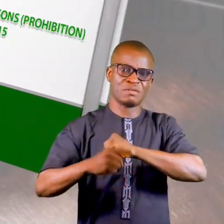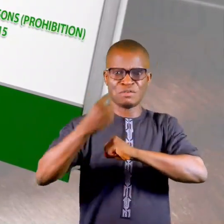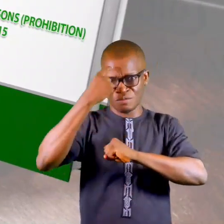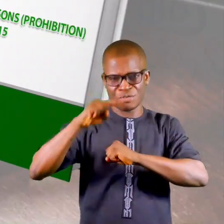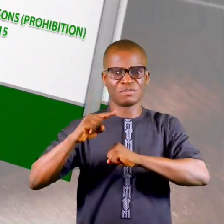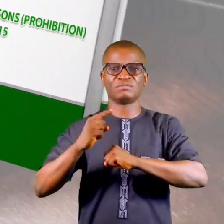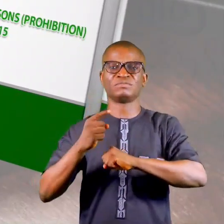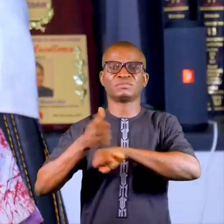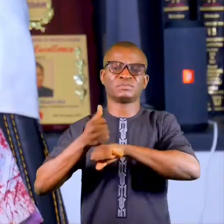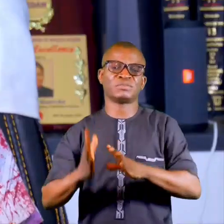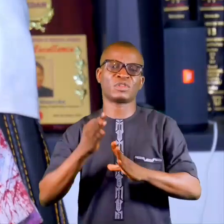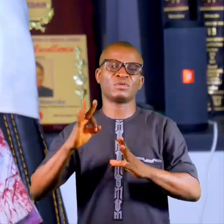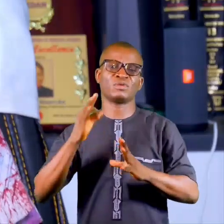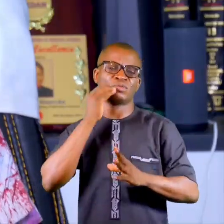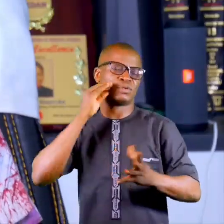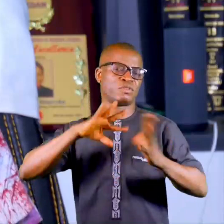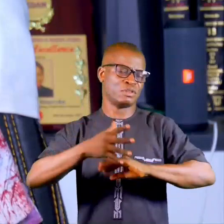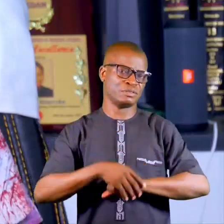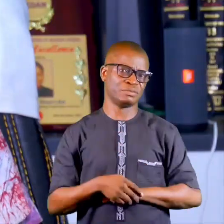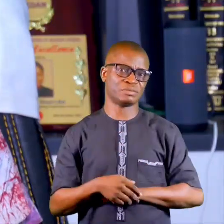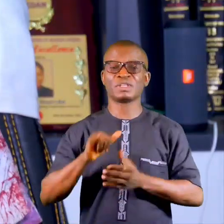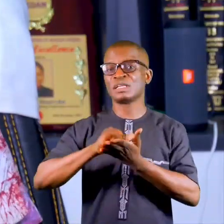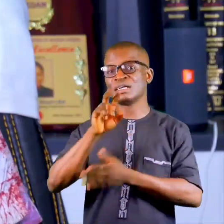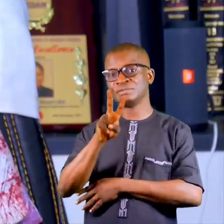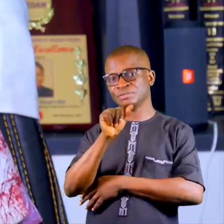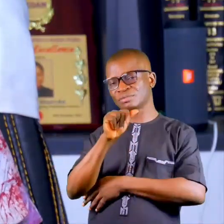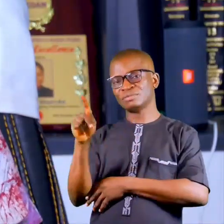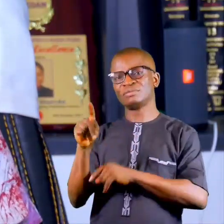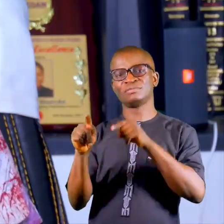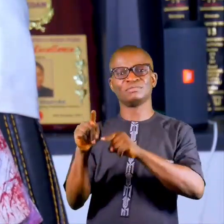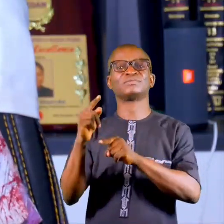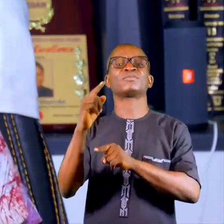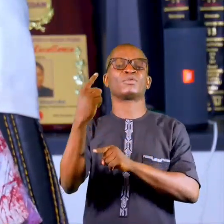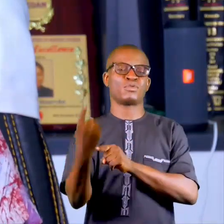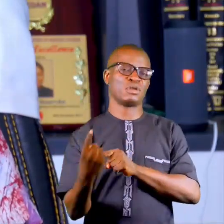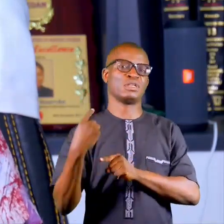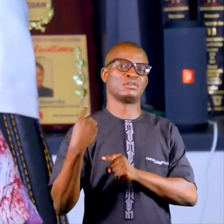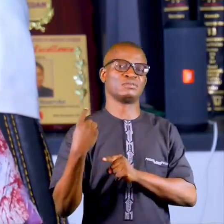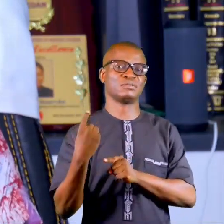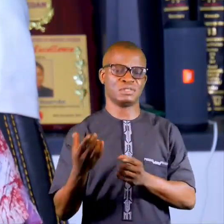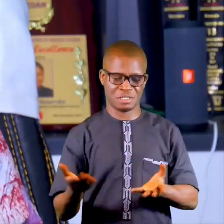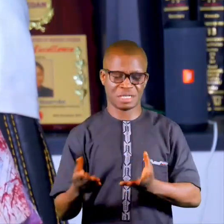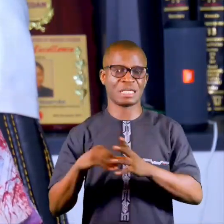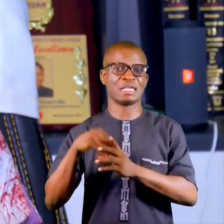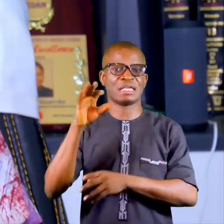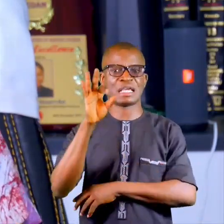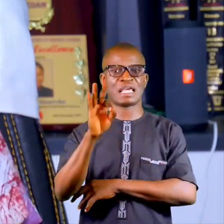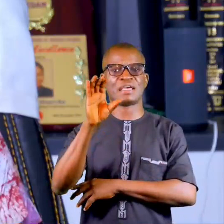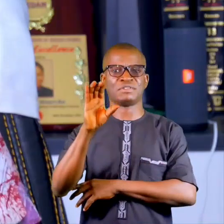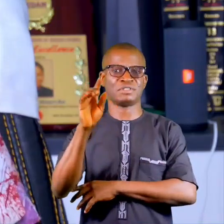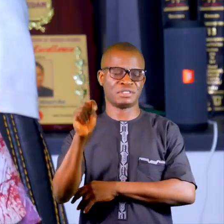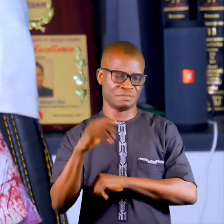domestic violence. The Violence Against Persons Prohibition Act is only applicable in the FCT. So